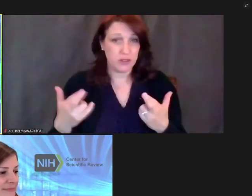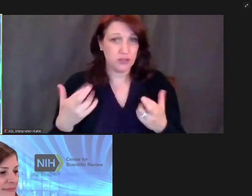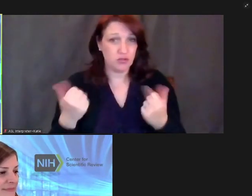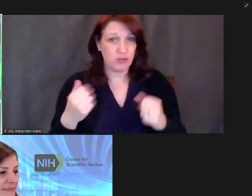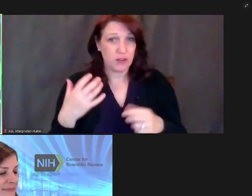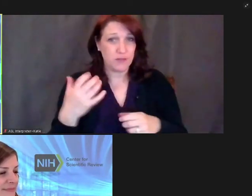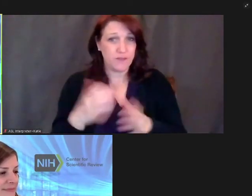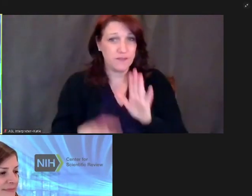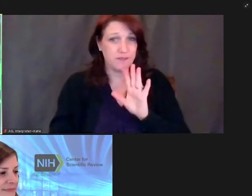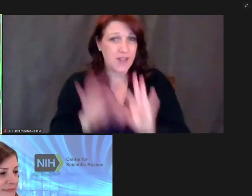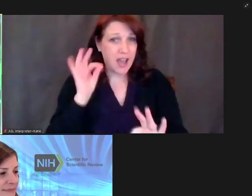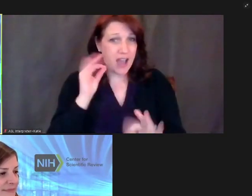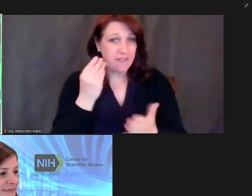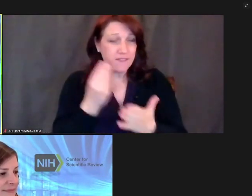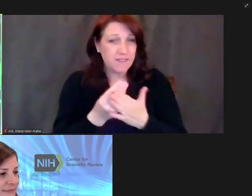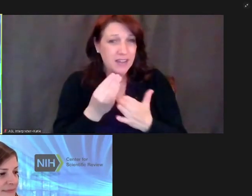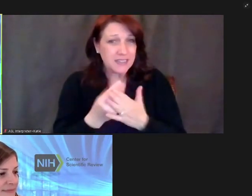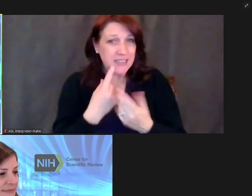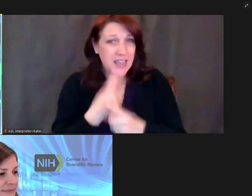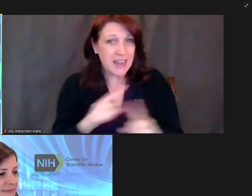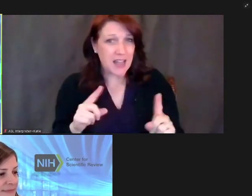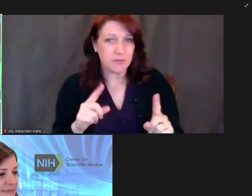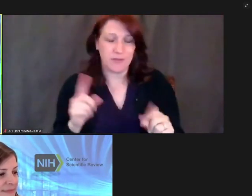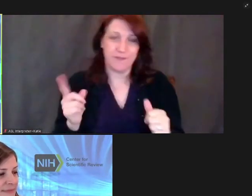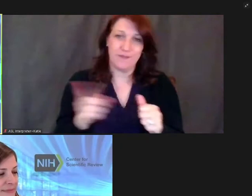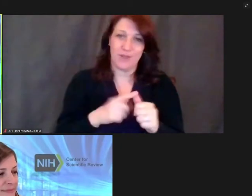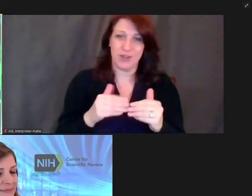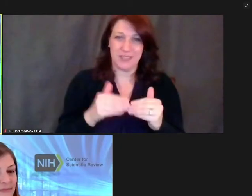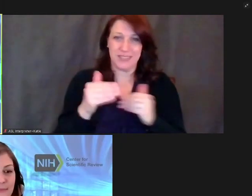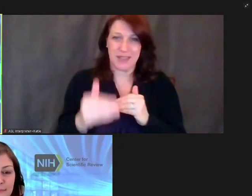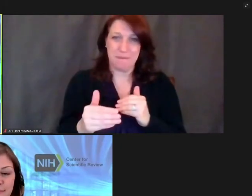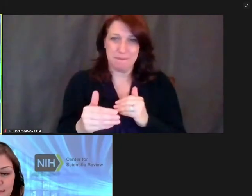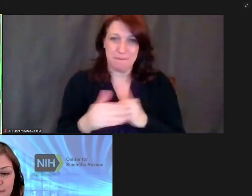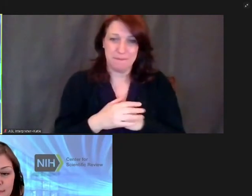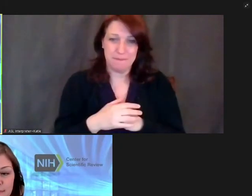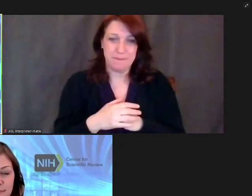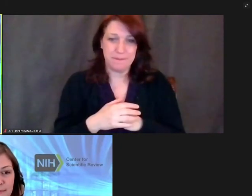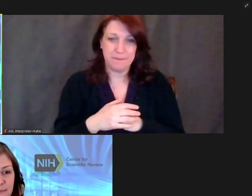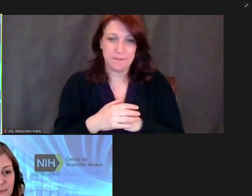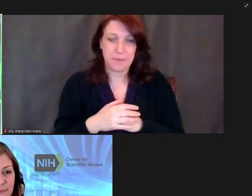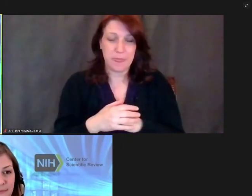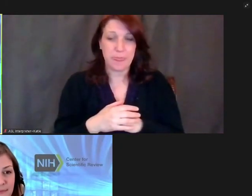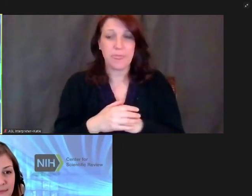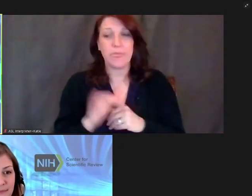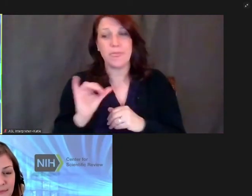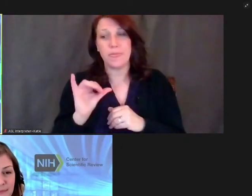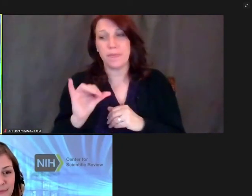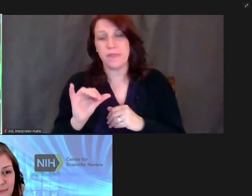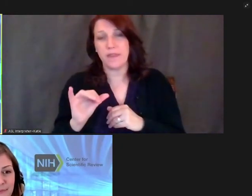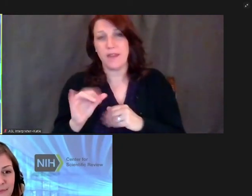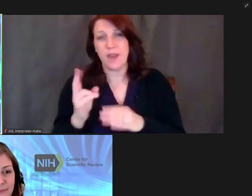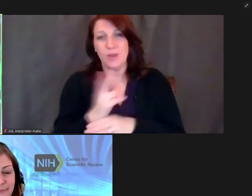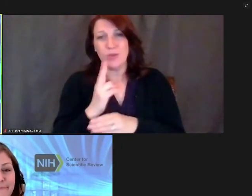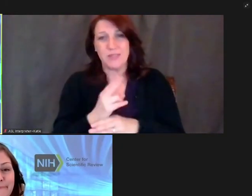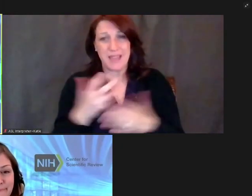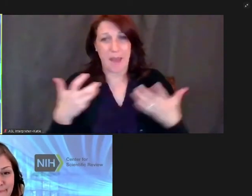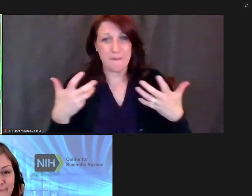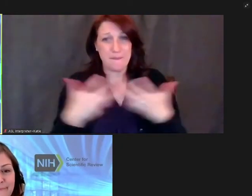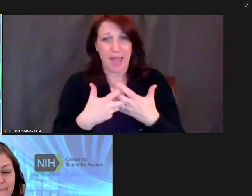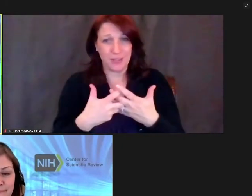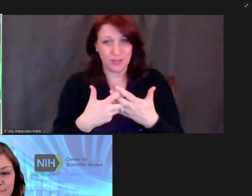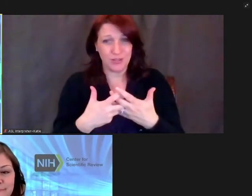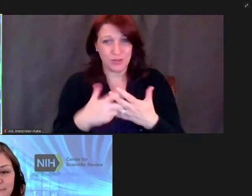the funding announcement, which of course is the first step. The other resource, and again, using the matchmaker tool to find a